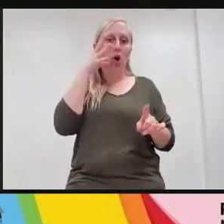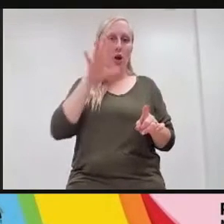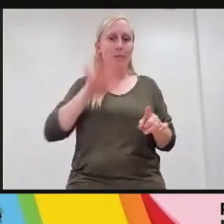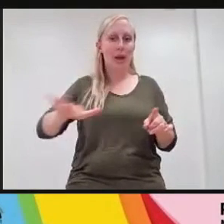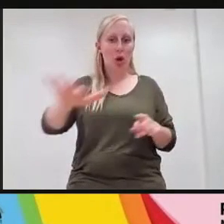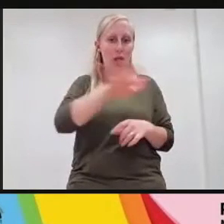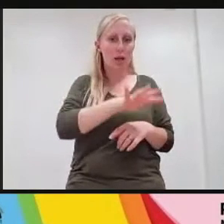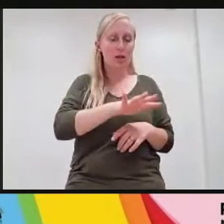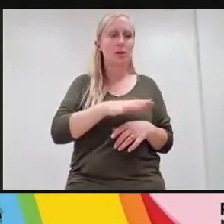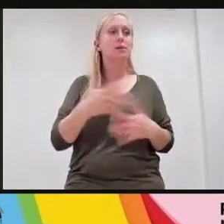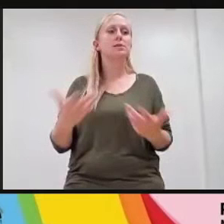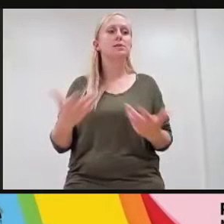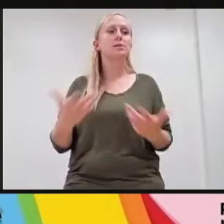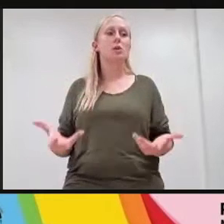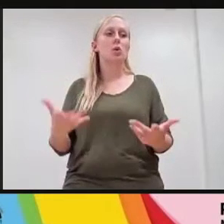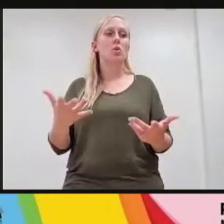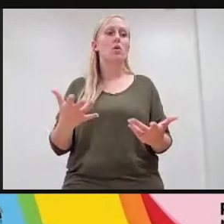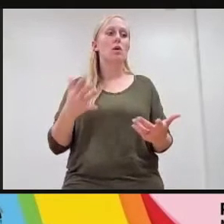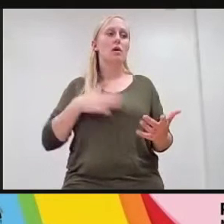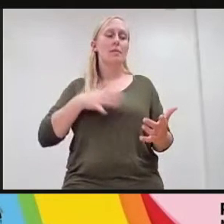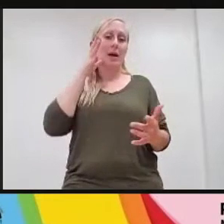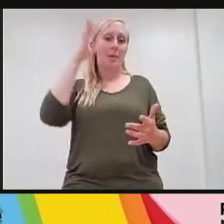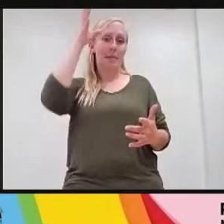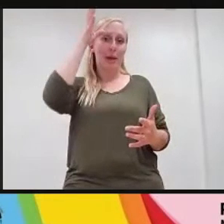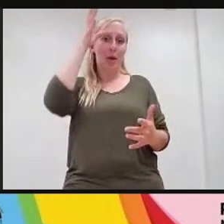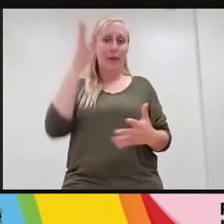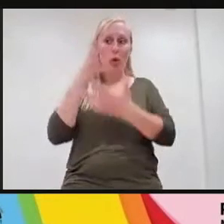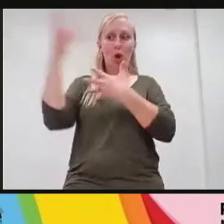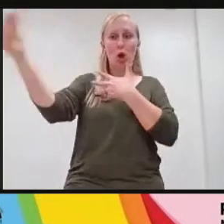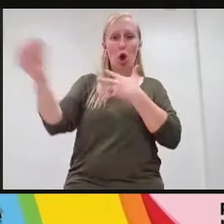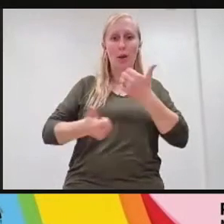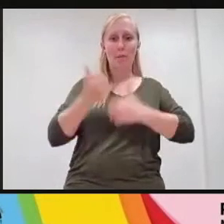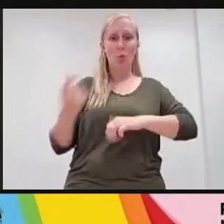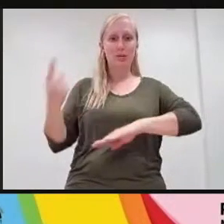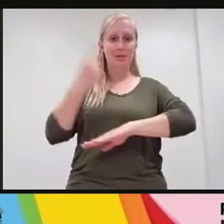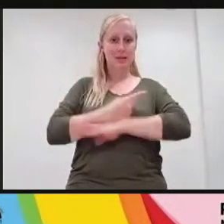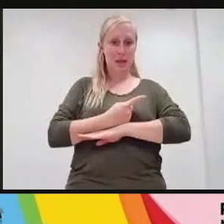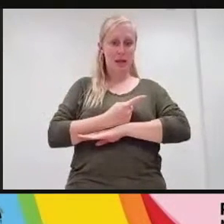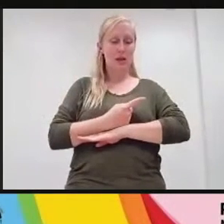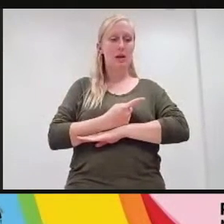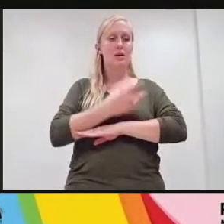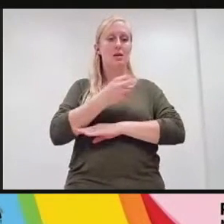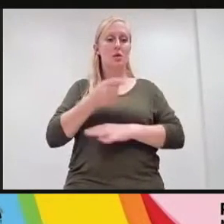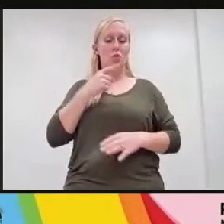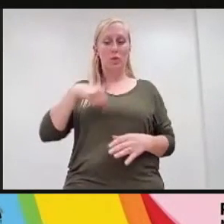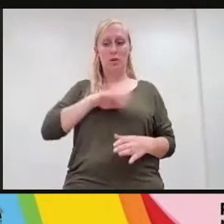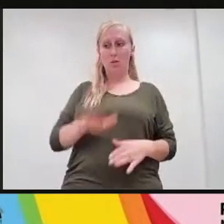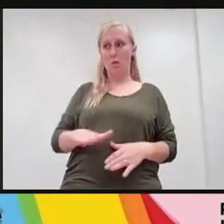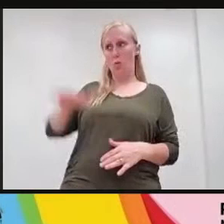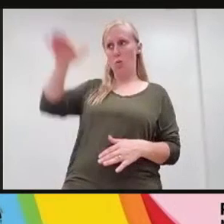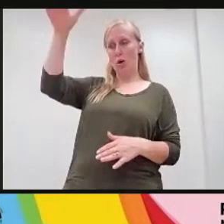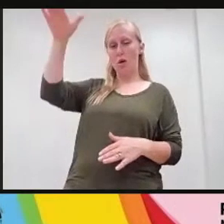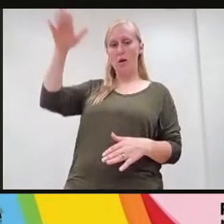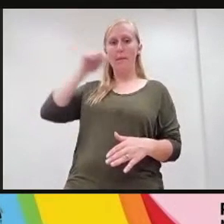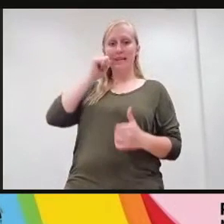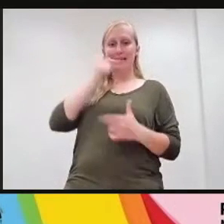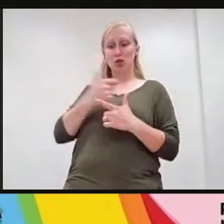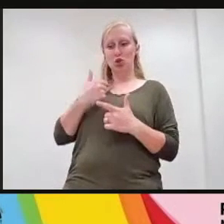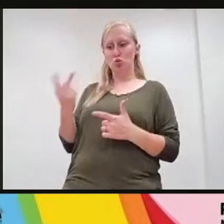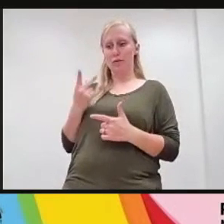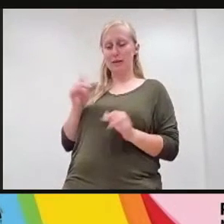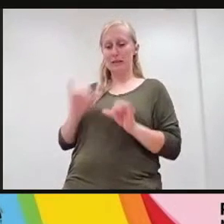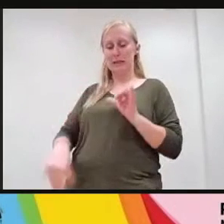So this is when my parents were actually gone for most of the day. And as we got older, my sister and I just kind of got to stay home, and we were